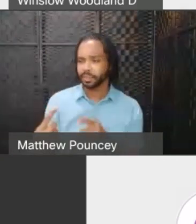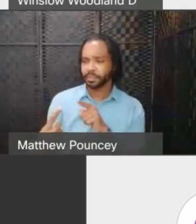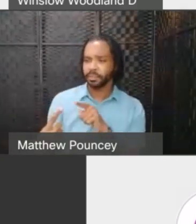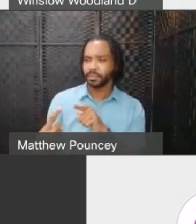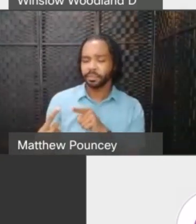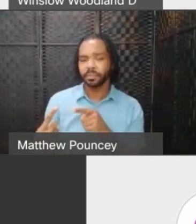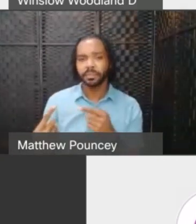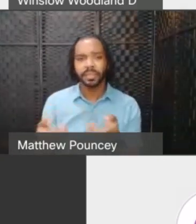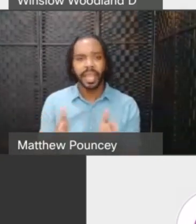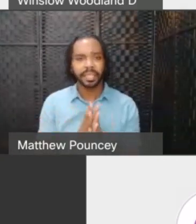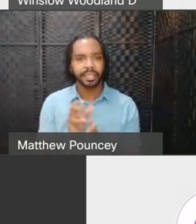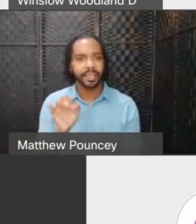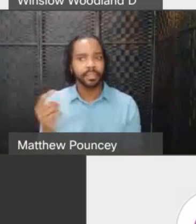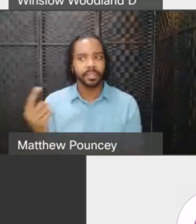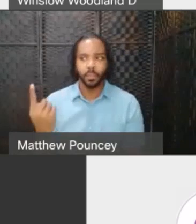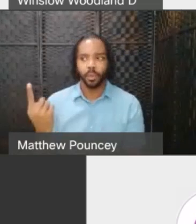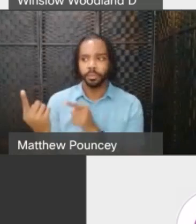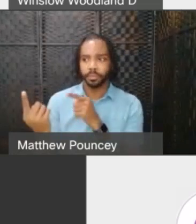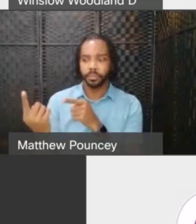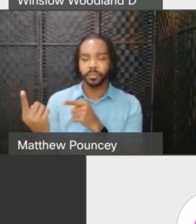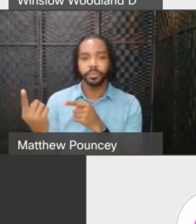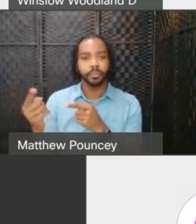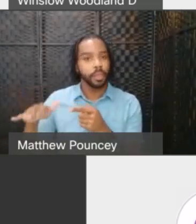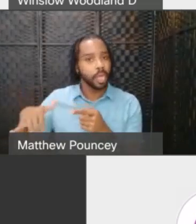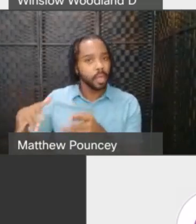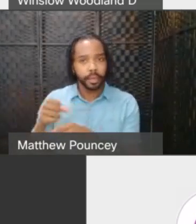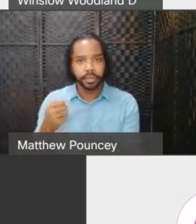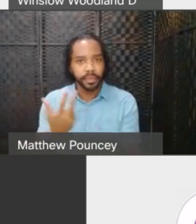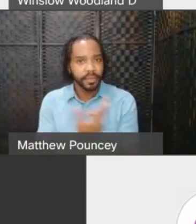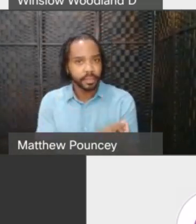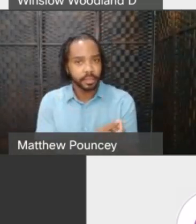for someone who is not vaccinated.